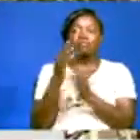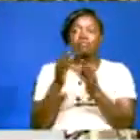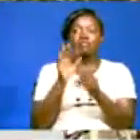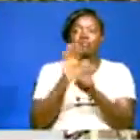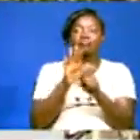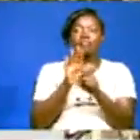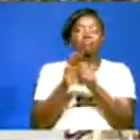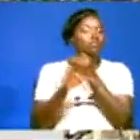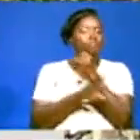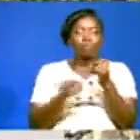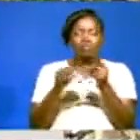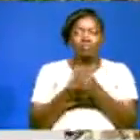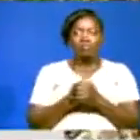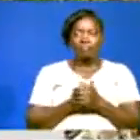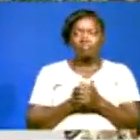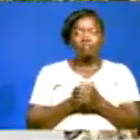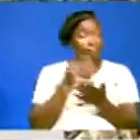stealing.